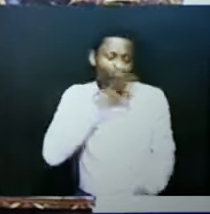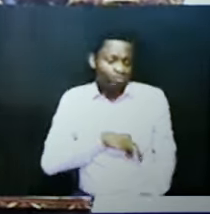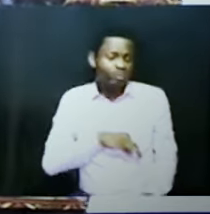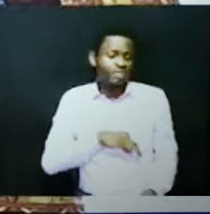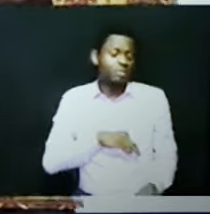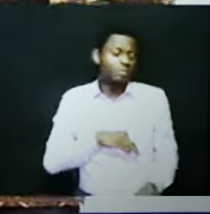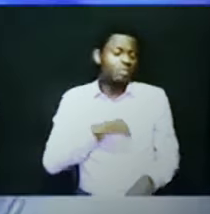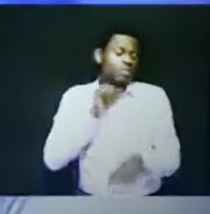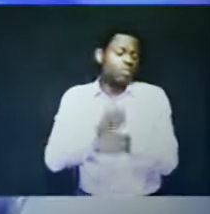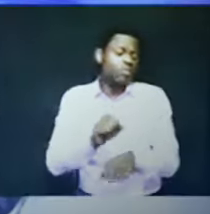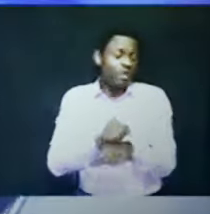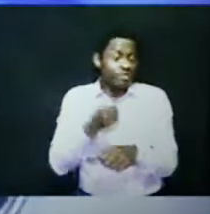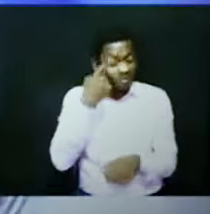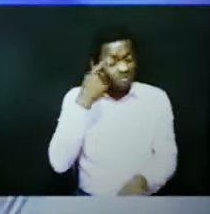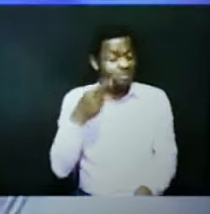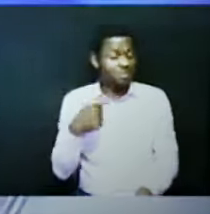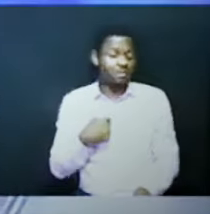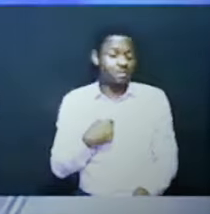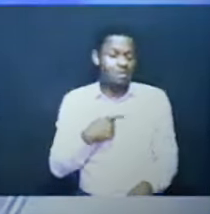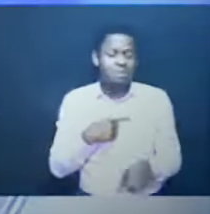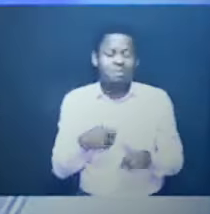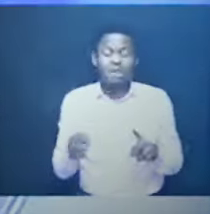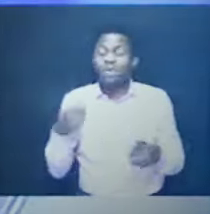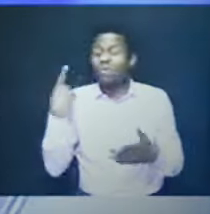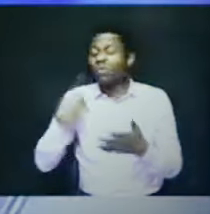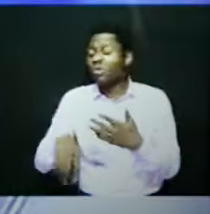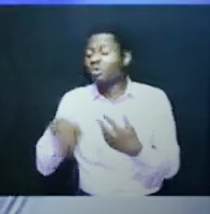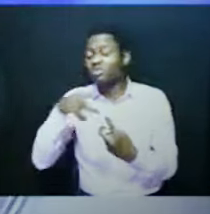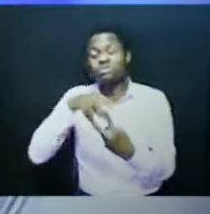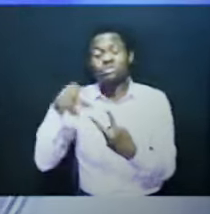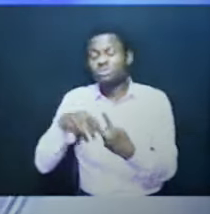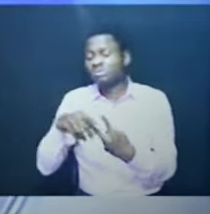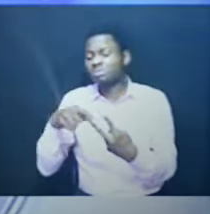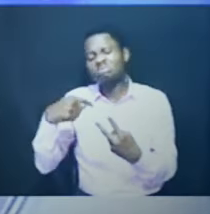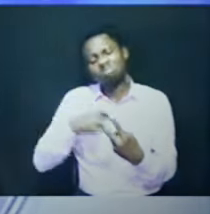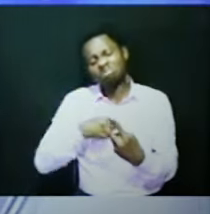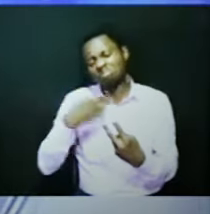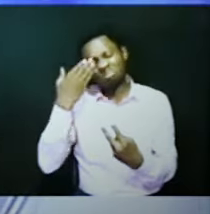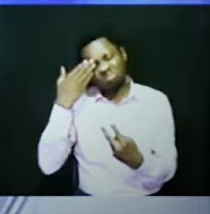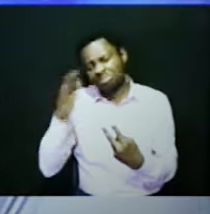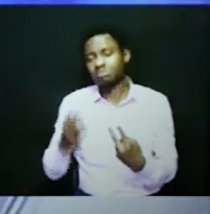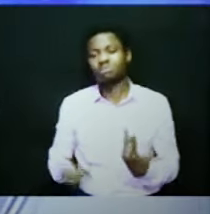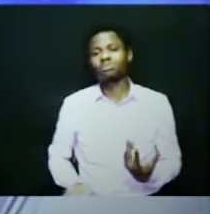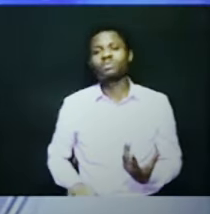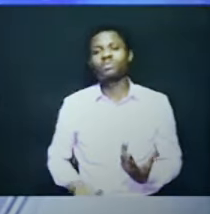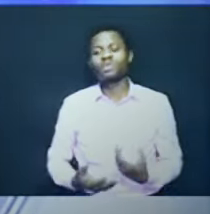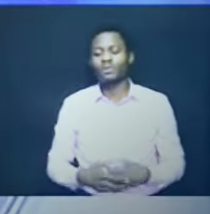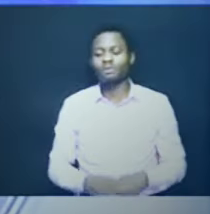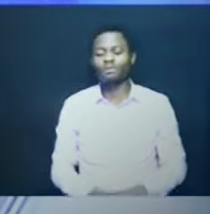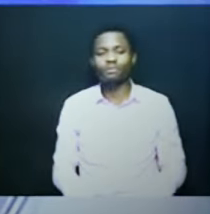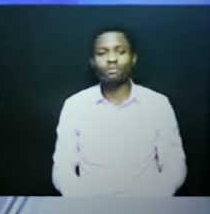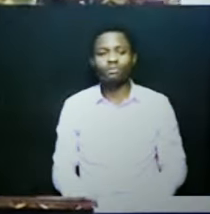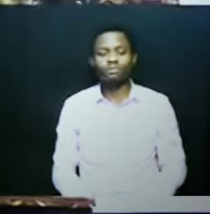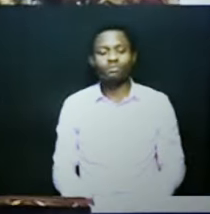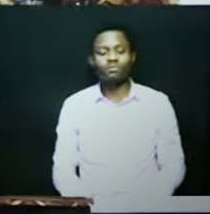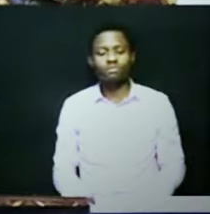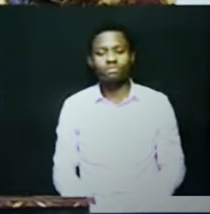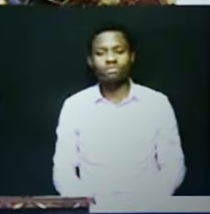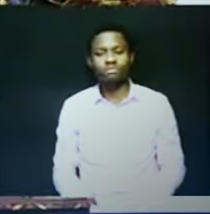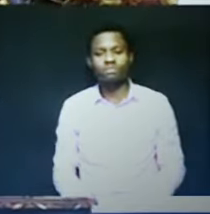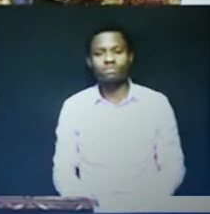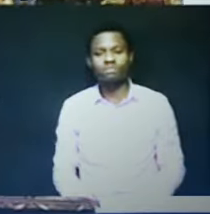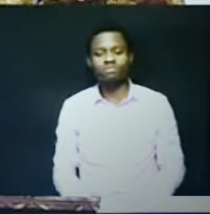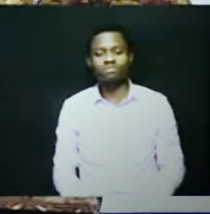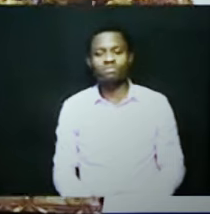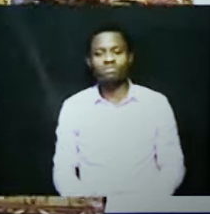Yet, what shall I choose? I do not know. That's a wunamimu, a sitney ara, and a minya,